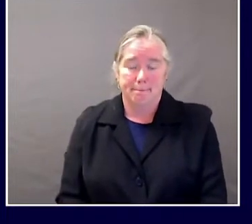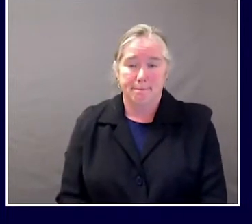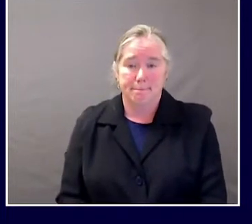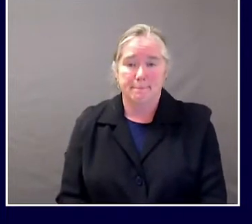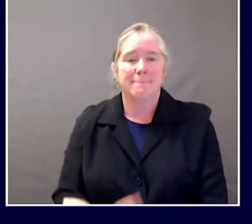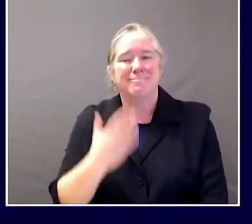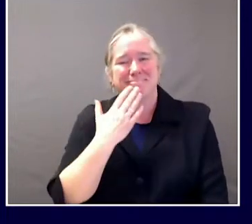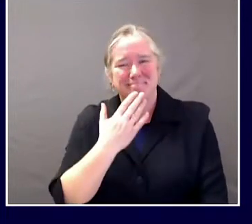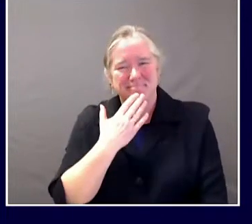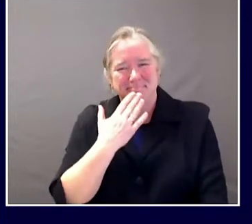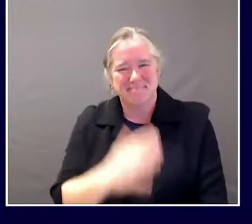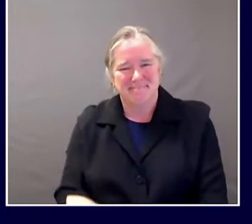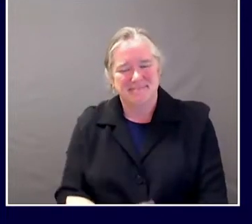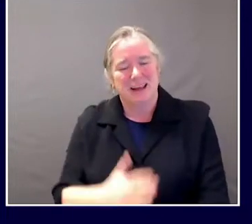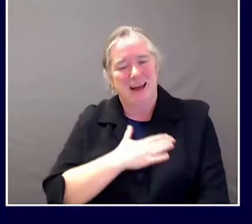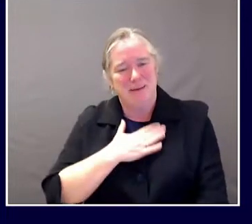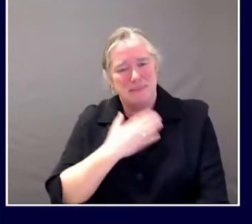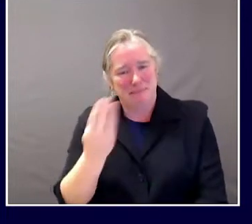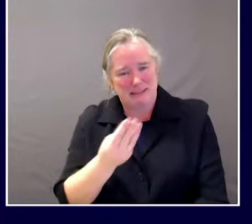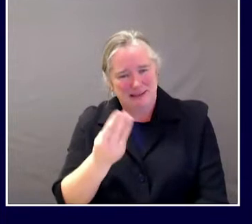Thank you very much, and happy Monday.